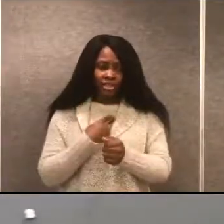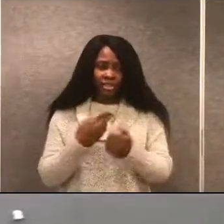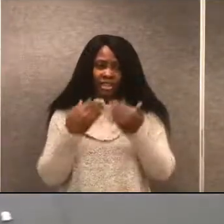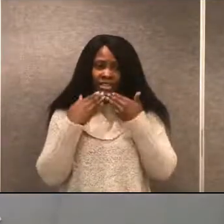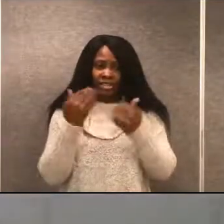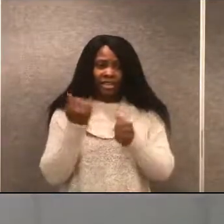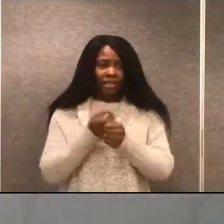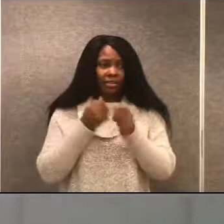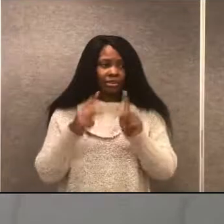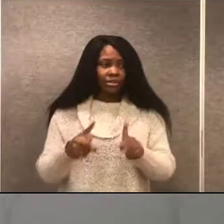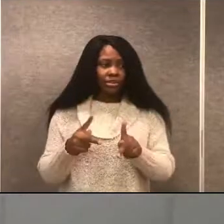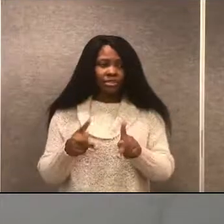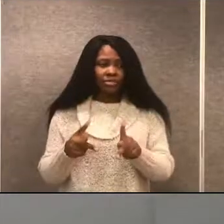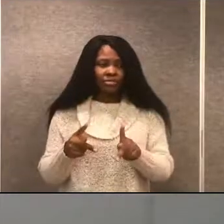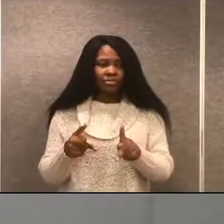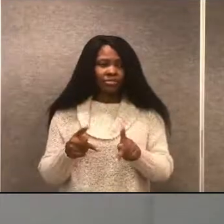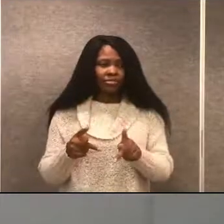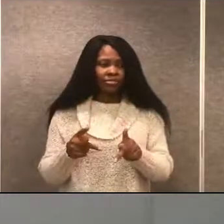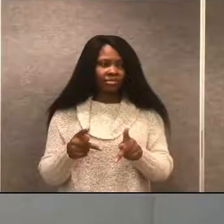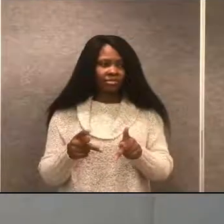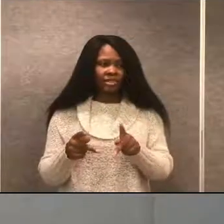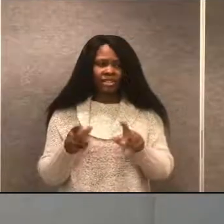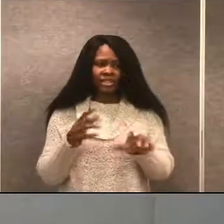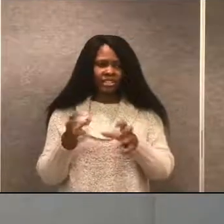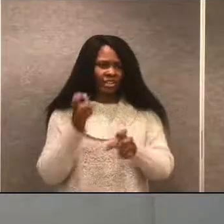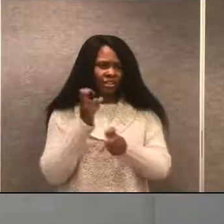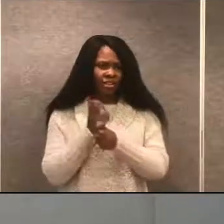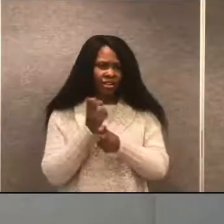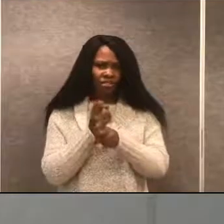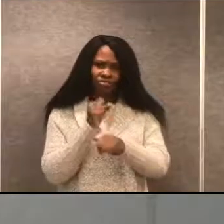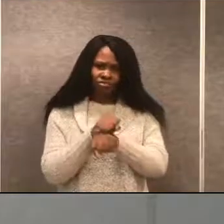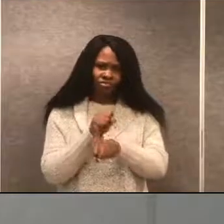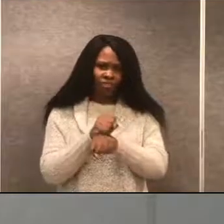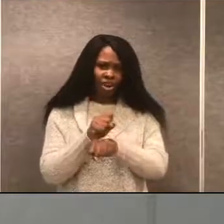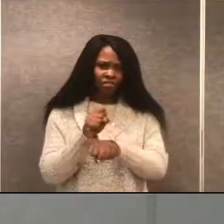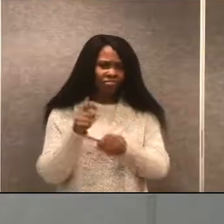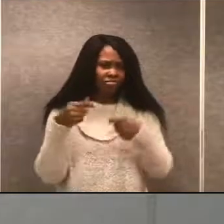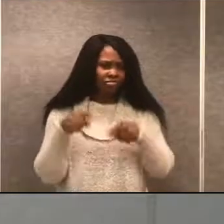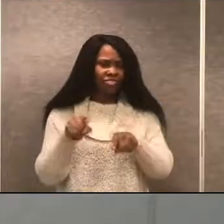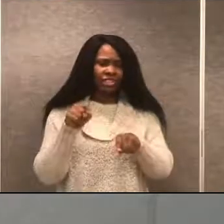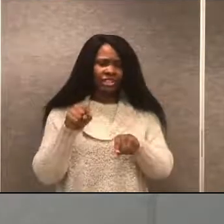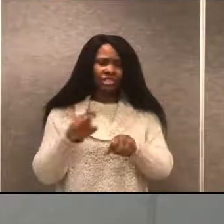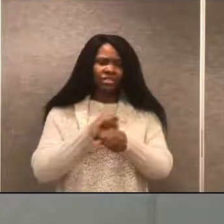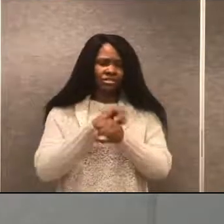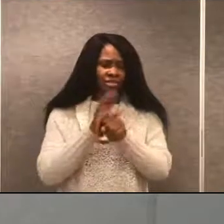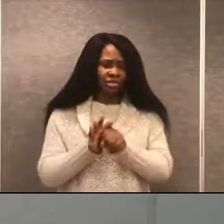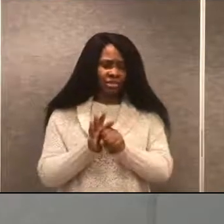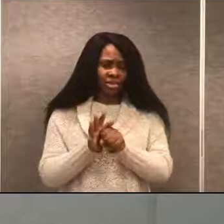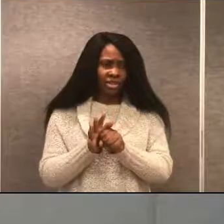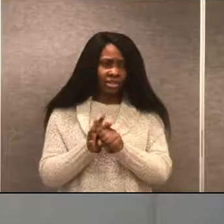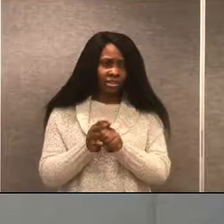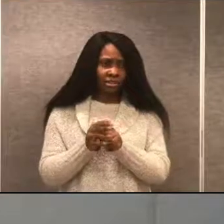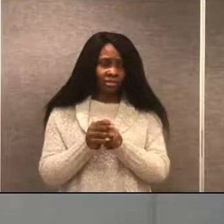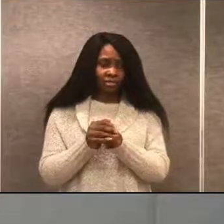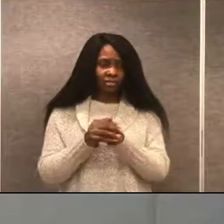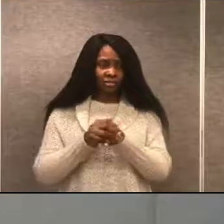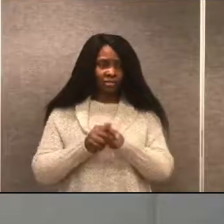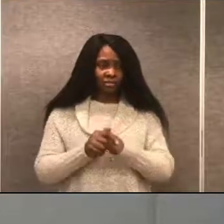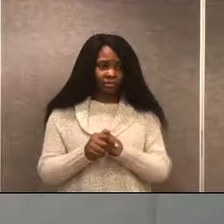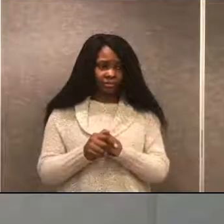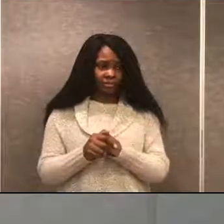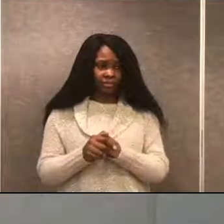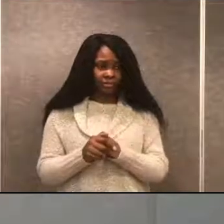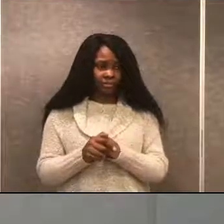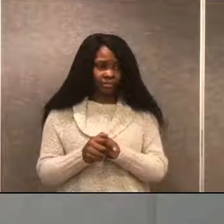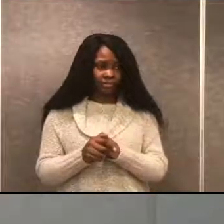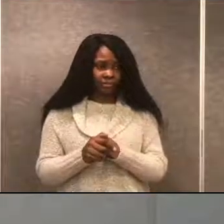given 100% in this pandemic, because it's truly hard work. Yes. And just maintain a certain level of humility in doing this process,